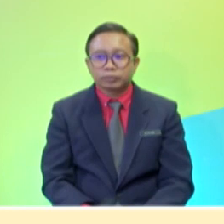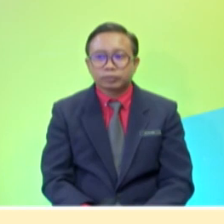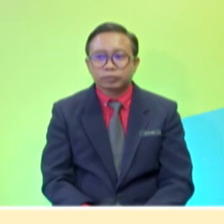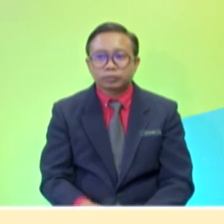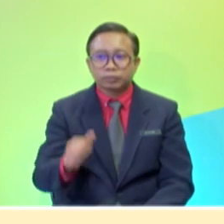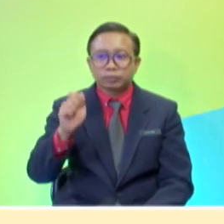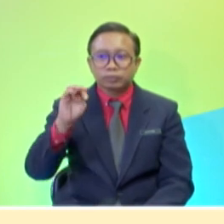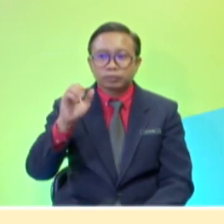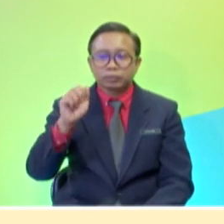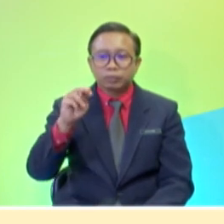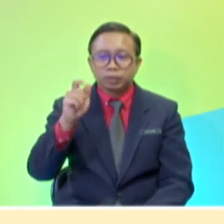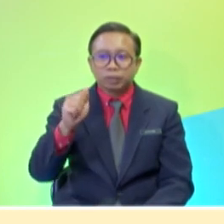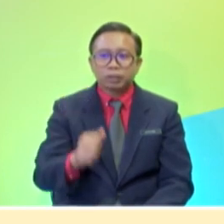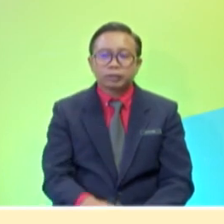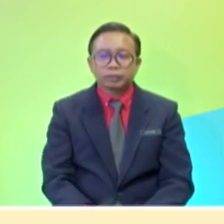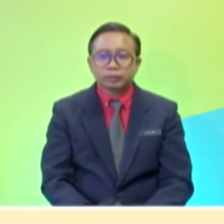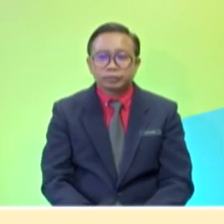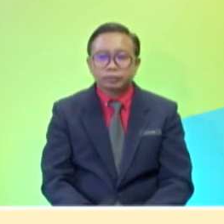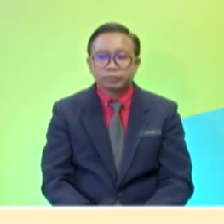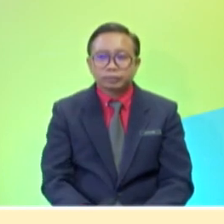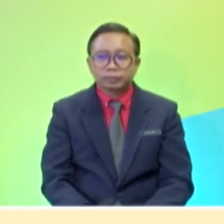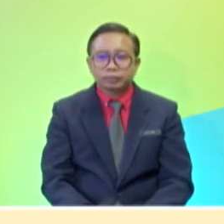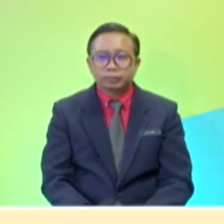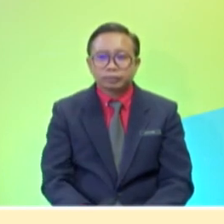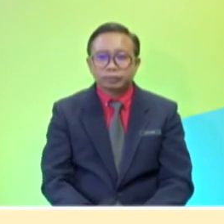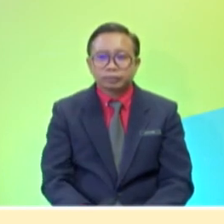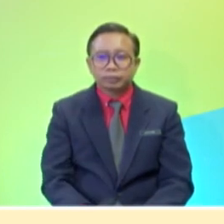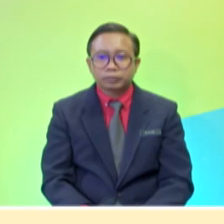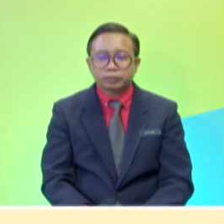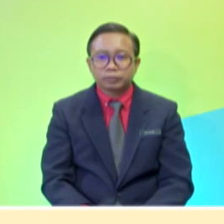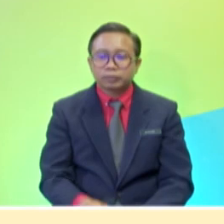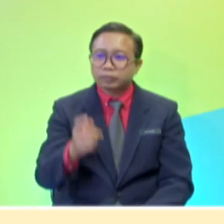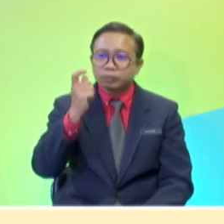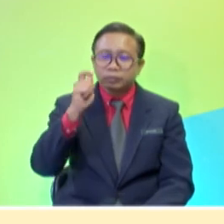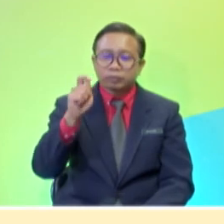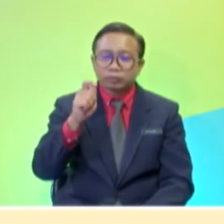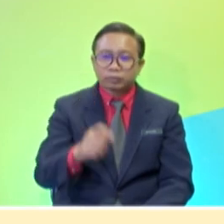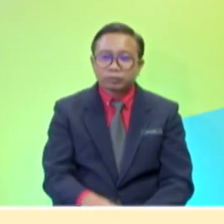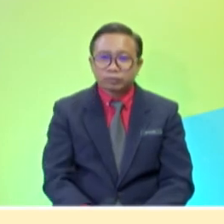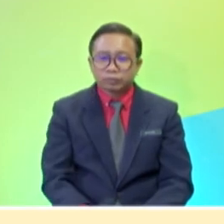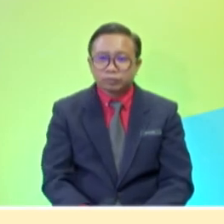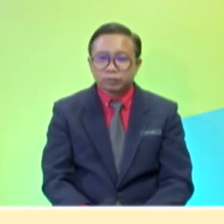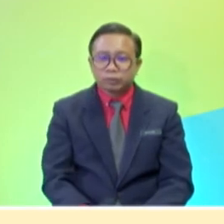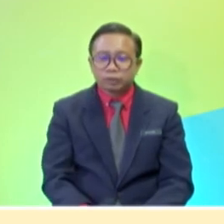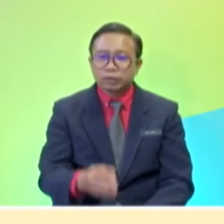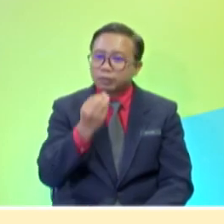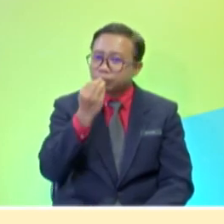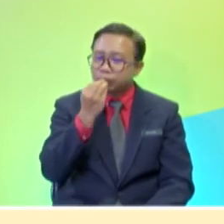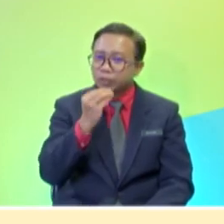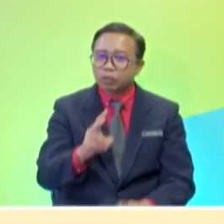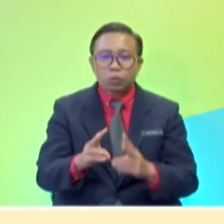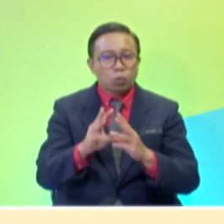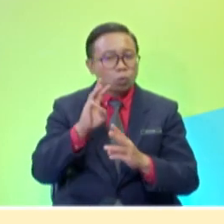Amanda got her hands up first. All right, Amanda. The meal was a bit expensive. Yes,